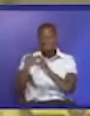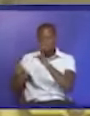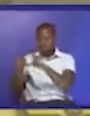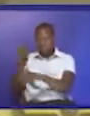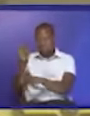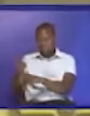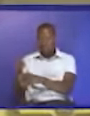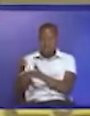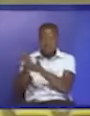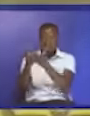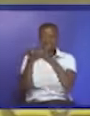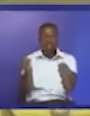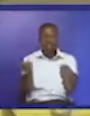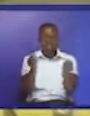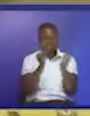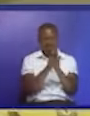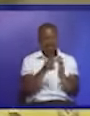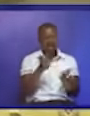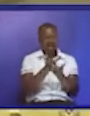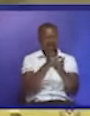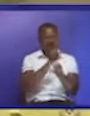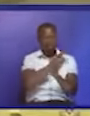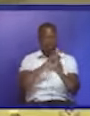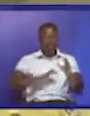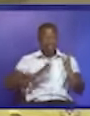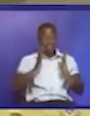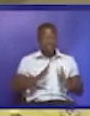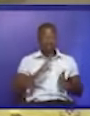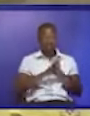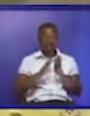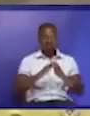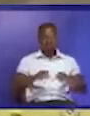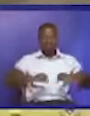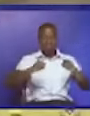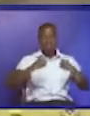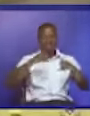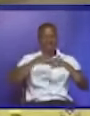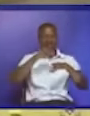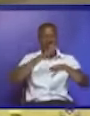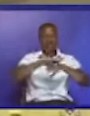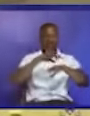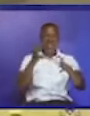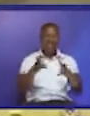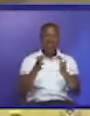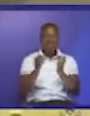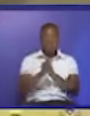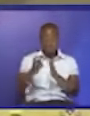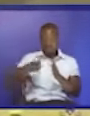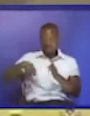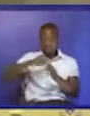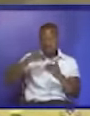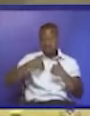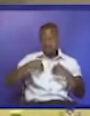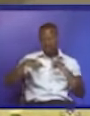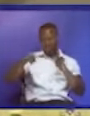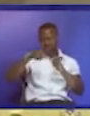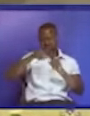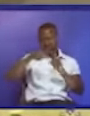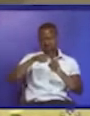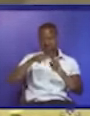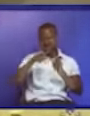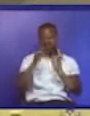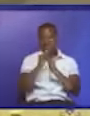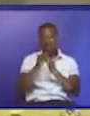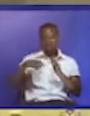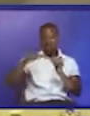that causes the believers to be revered across the nations of the earth. That we have the advantage of the duality of realms,